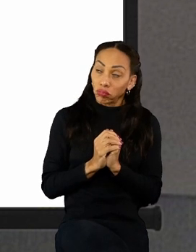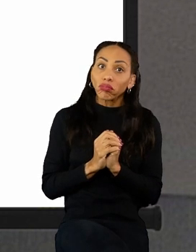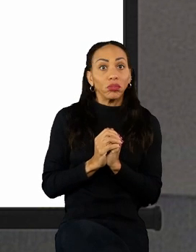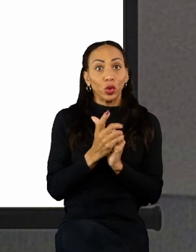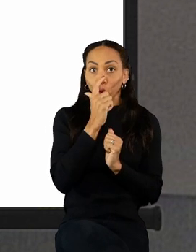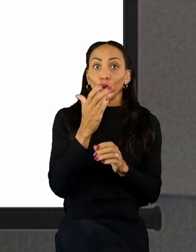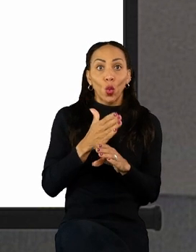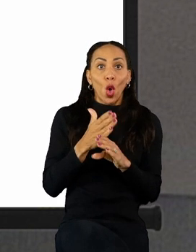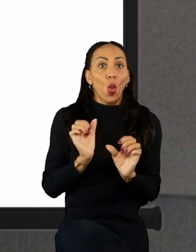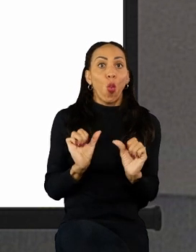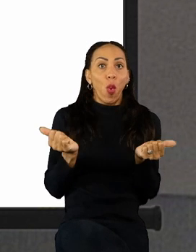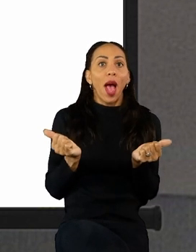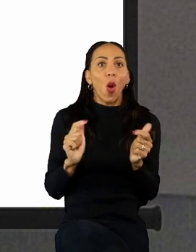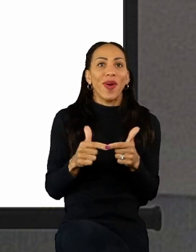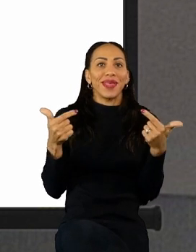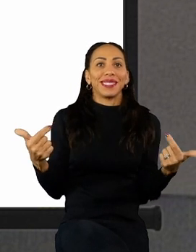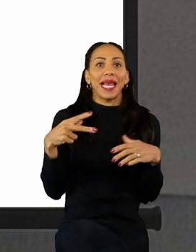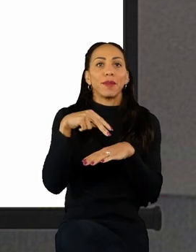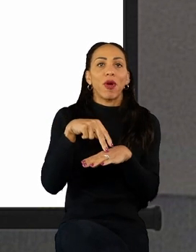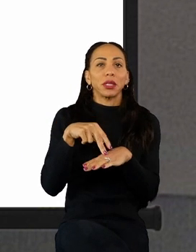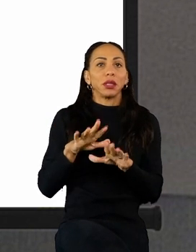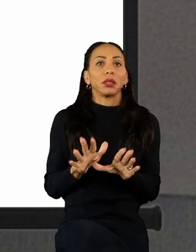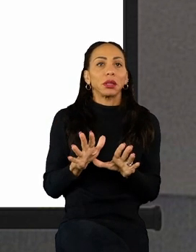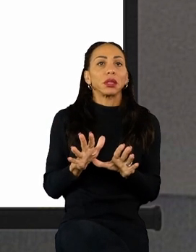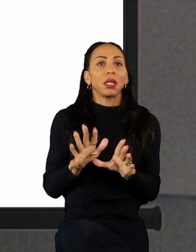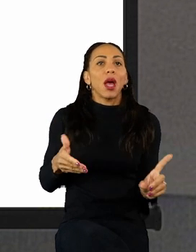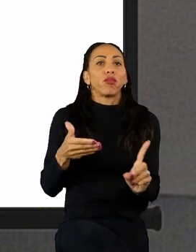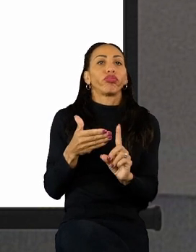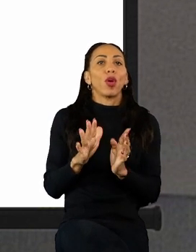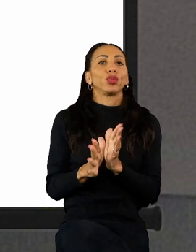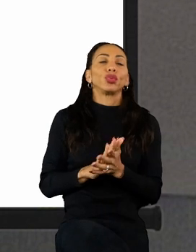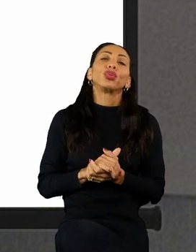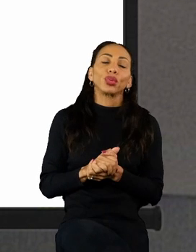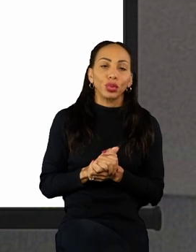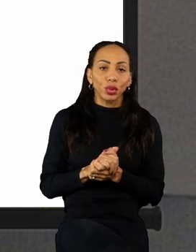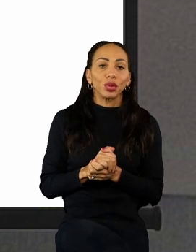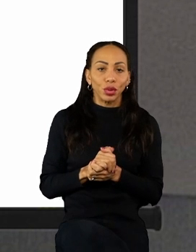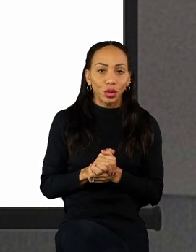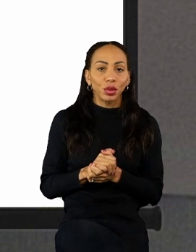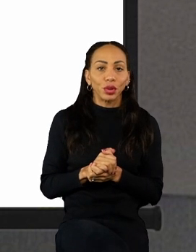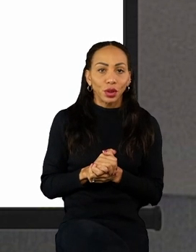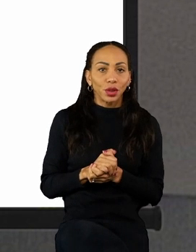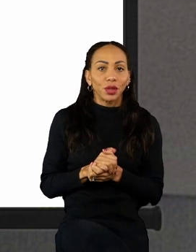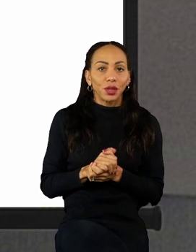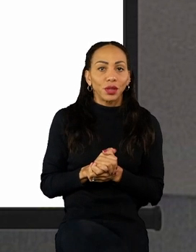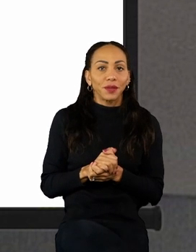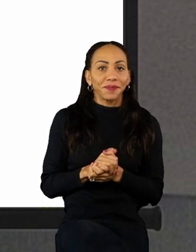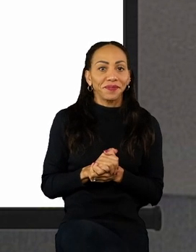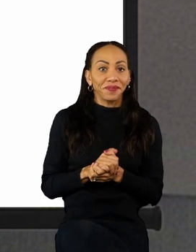this potentially could work very well with the telepresence stage approach, and I